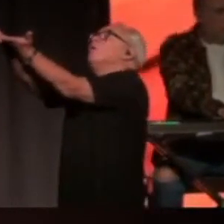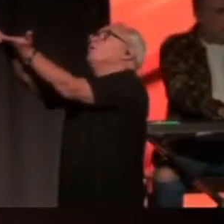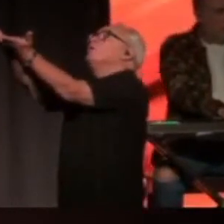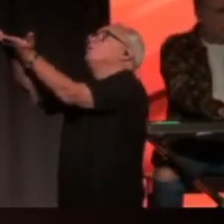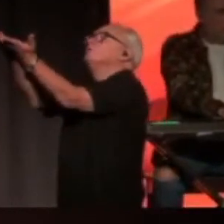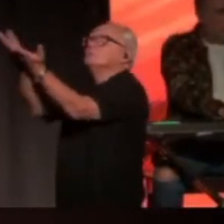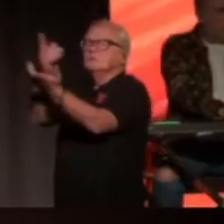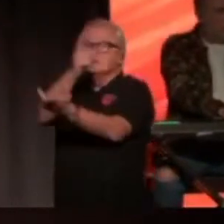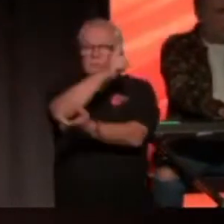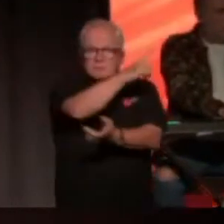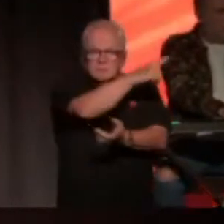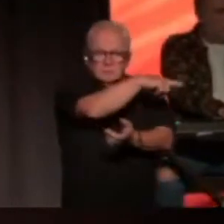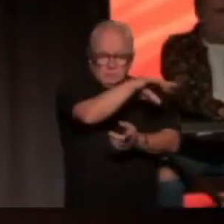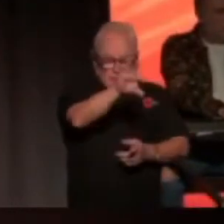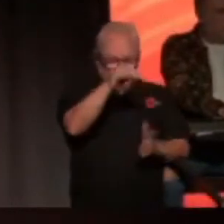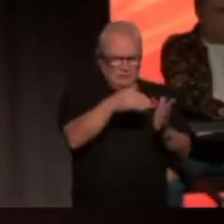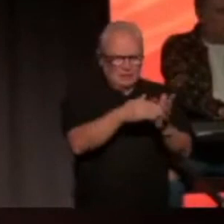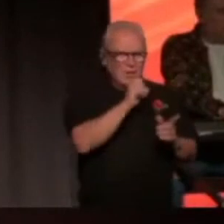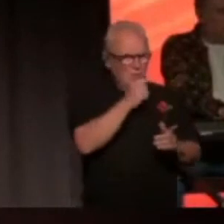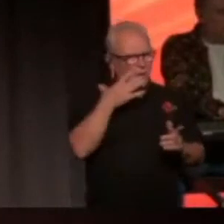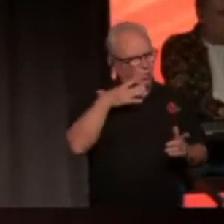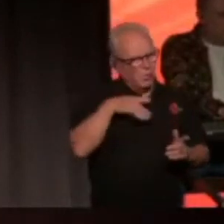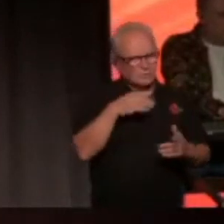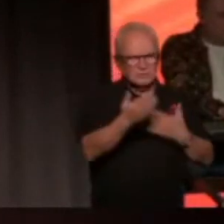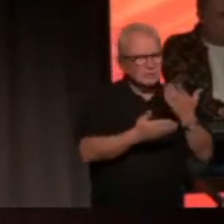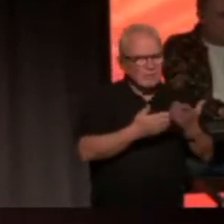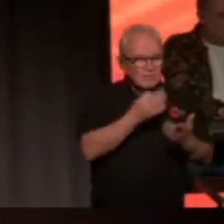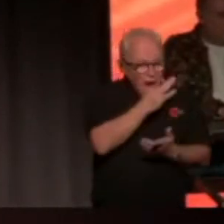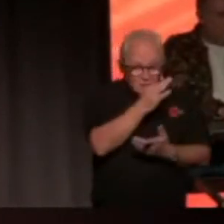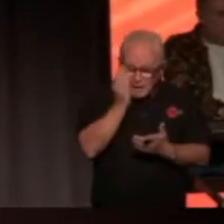who you will serve. Is there one?